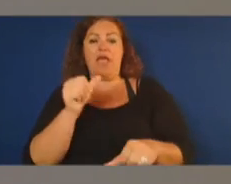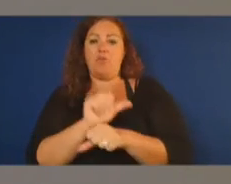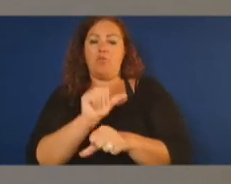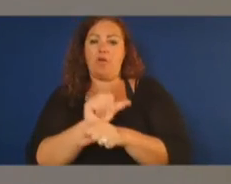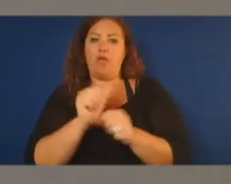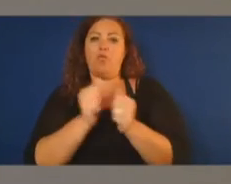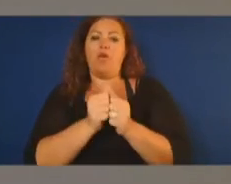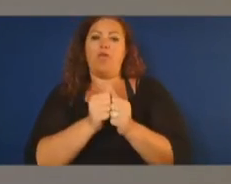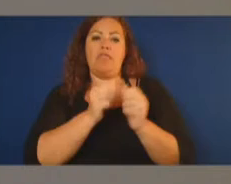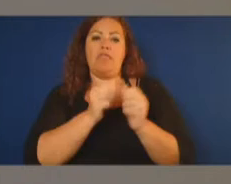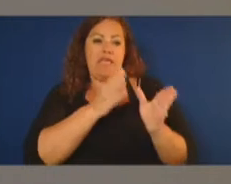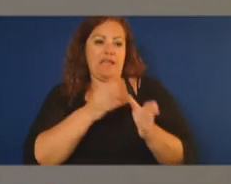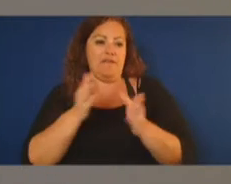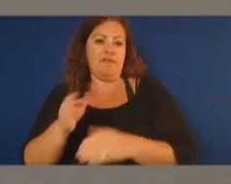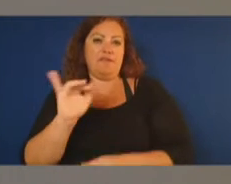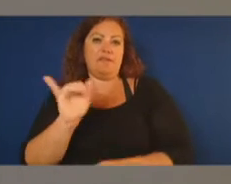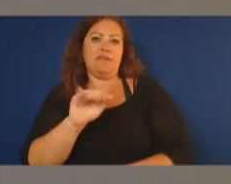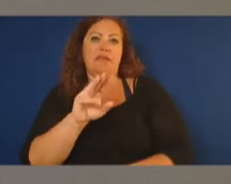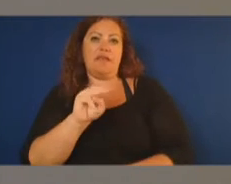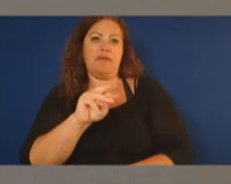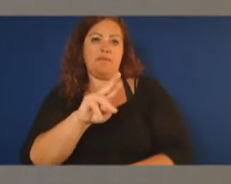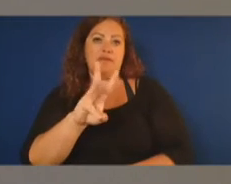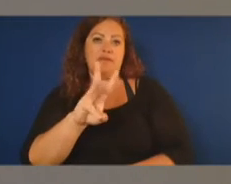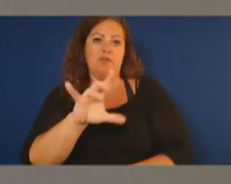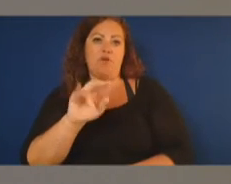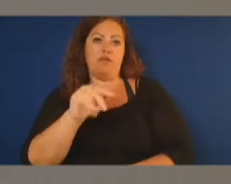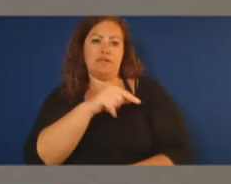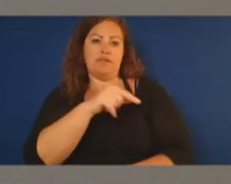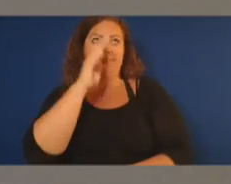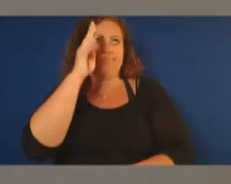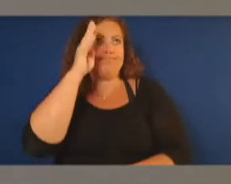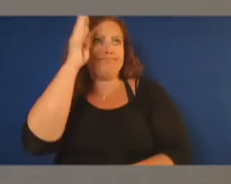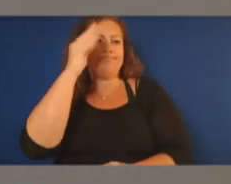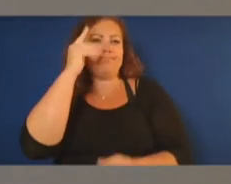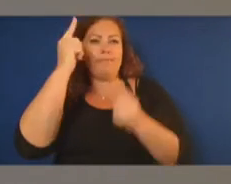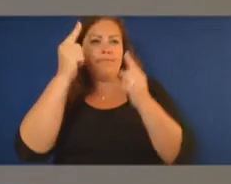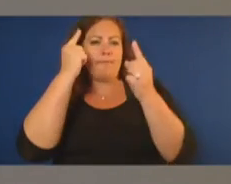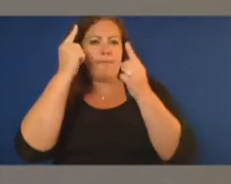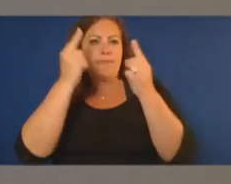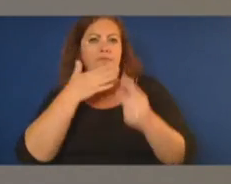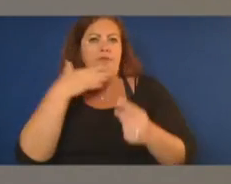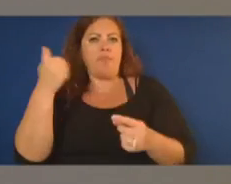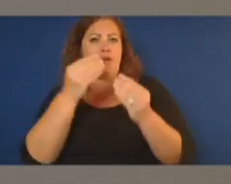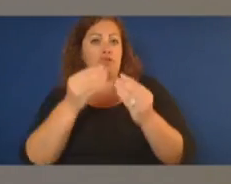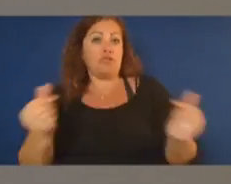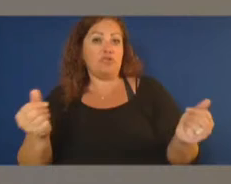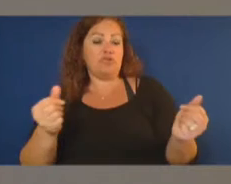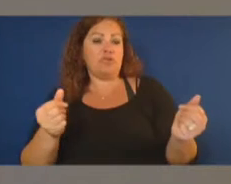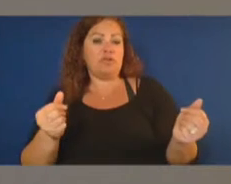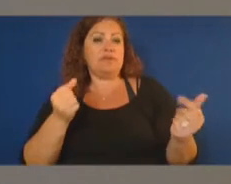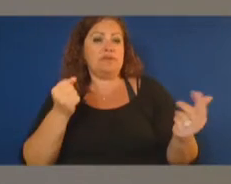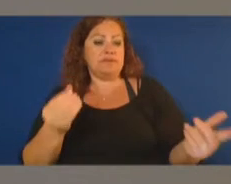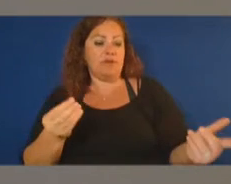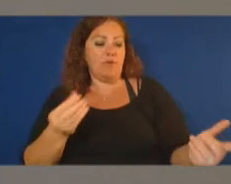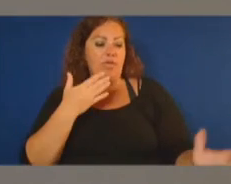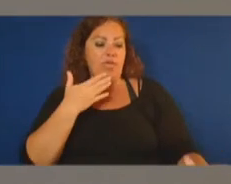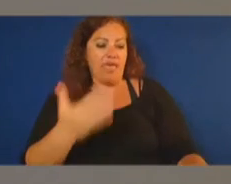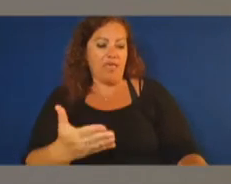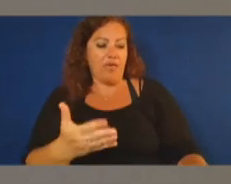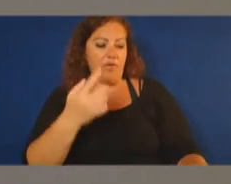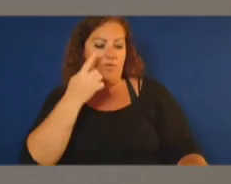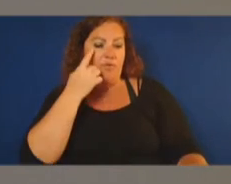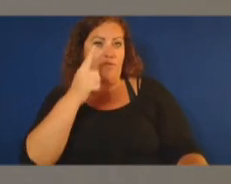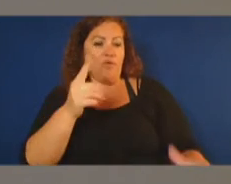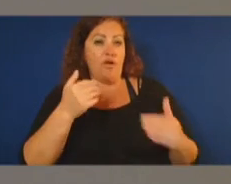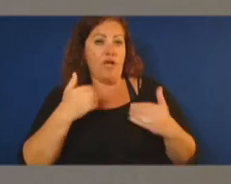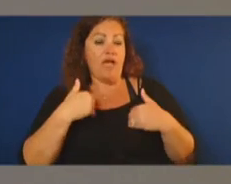individuals like Mr Wilson to come up with um ultimately a better solution so thank you for having an